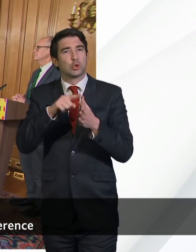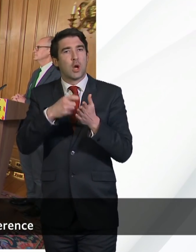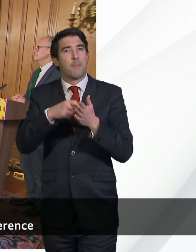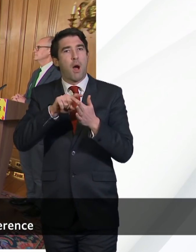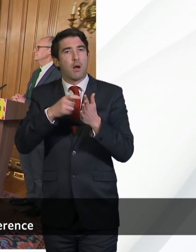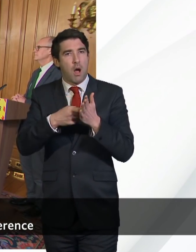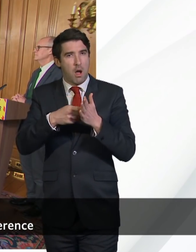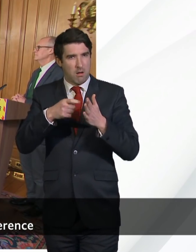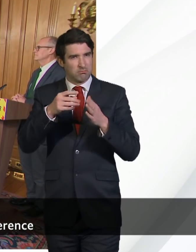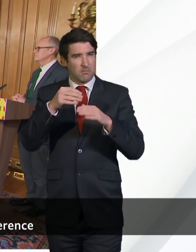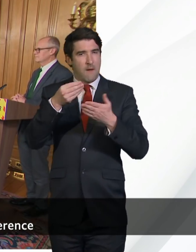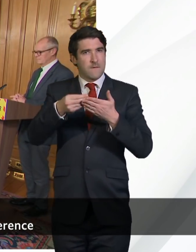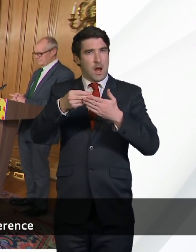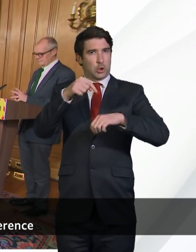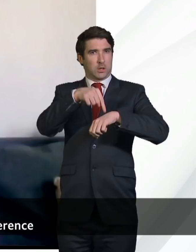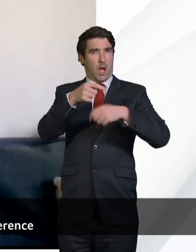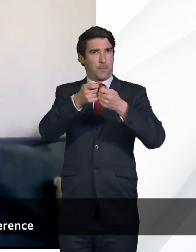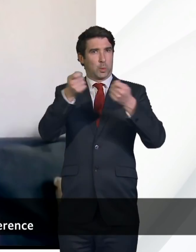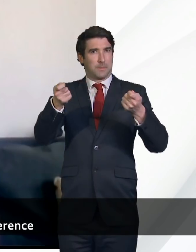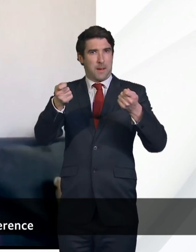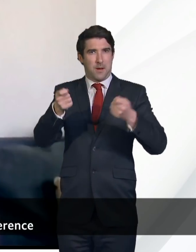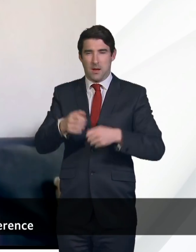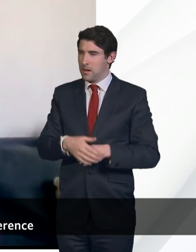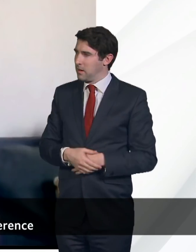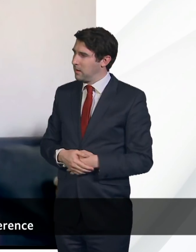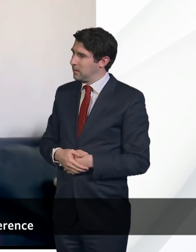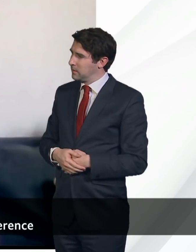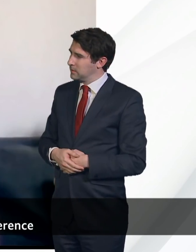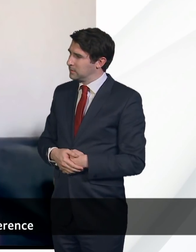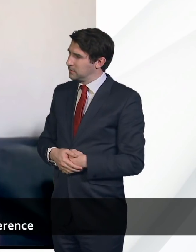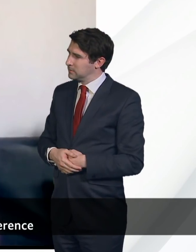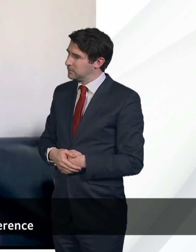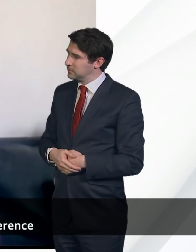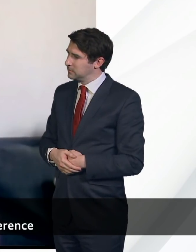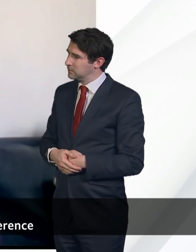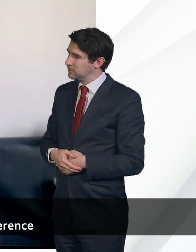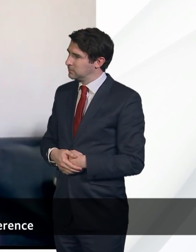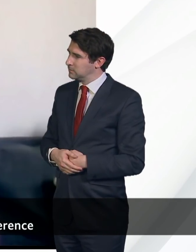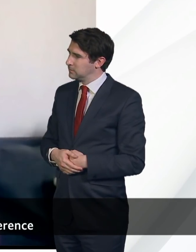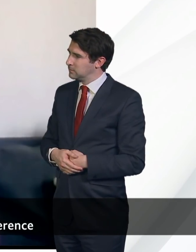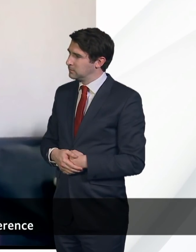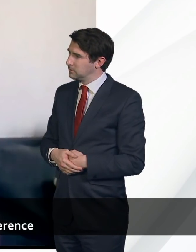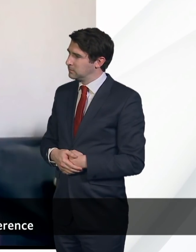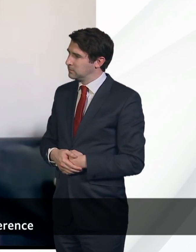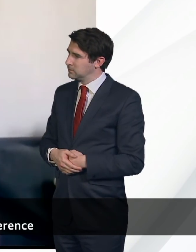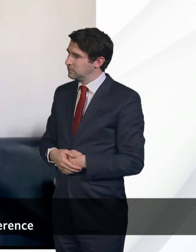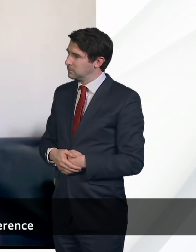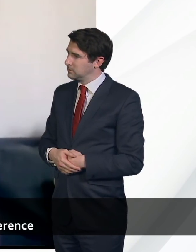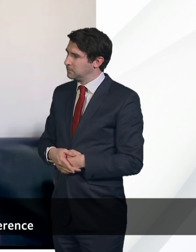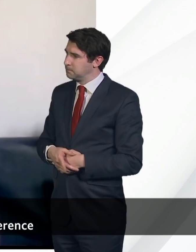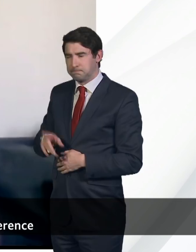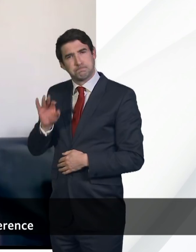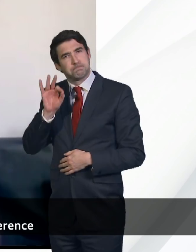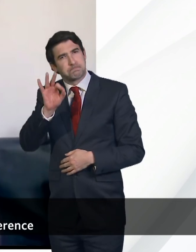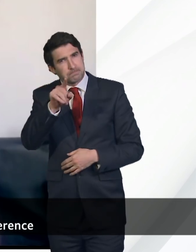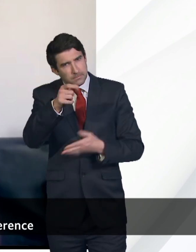Question for the Foreign Secretary. I'd like to ask you about the Bank of England's decision today to effectively extend its overdraft facility to the government.